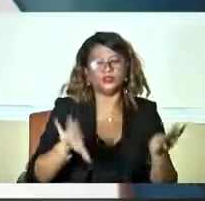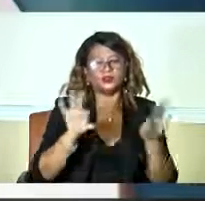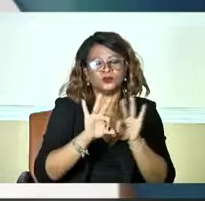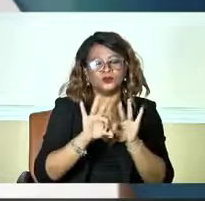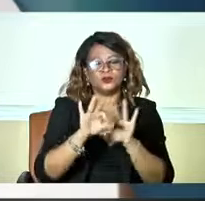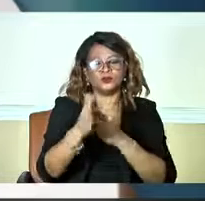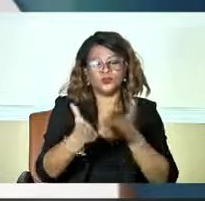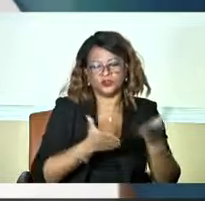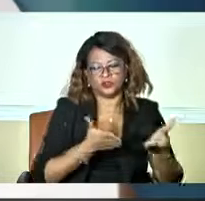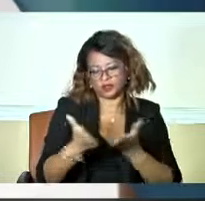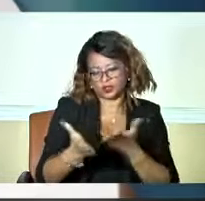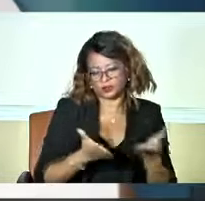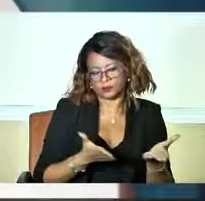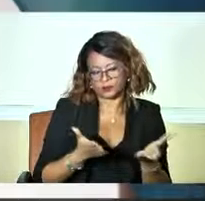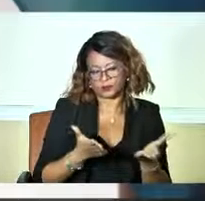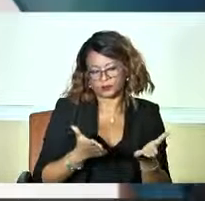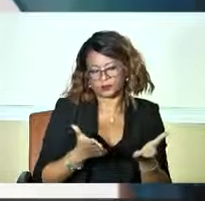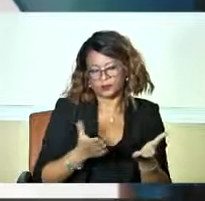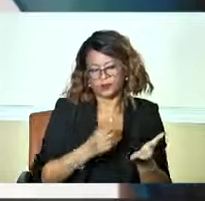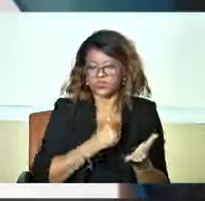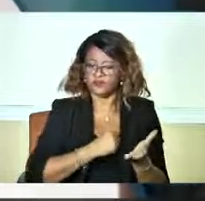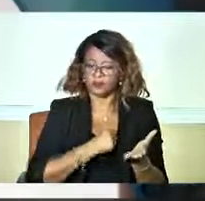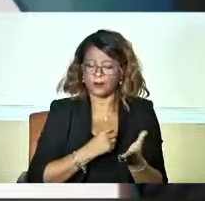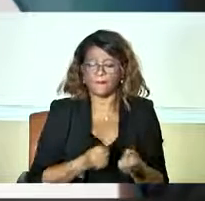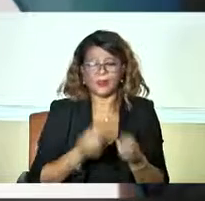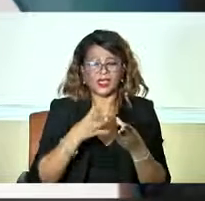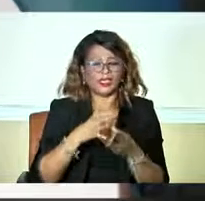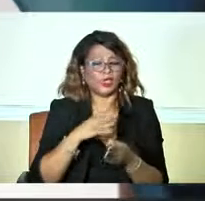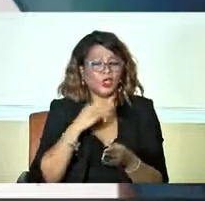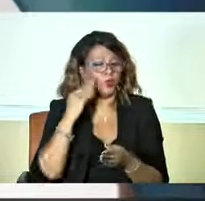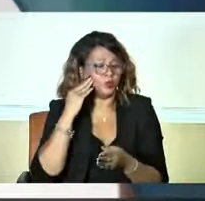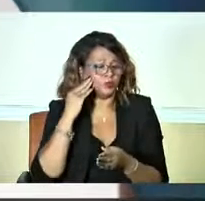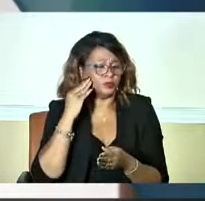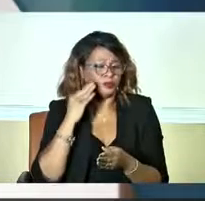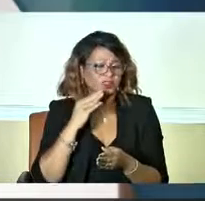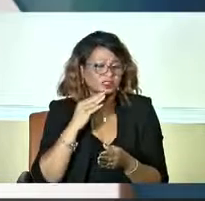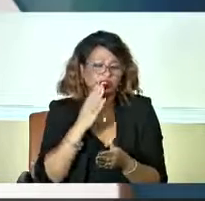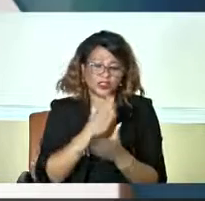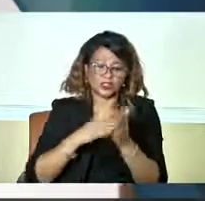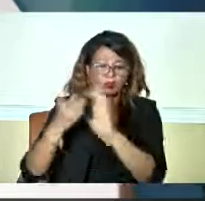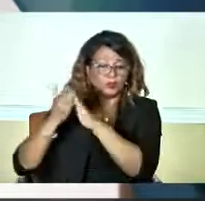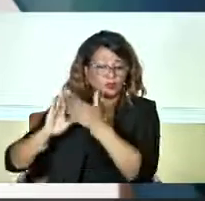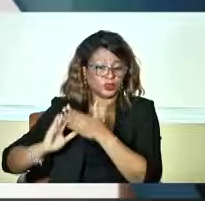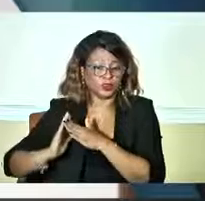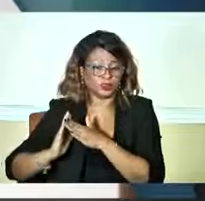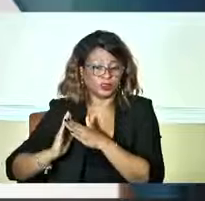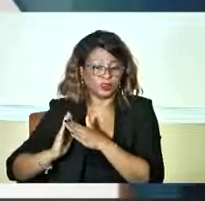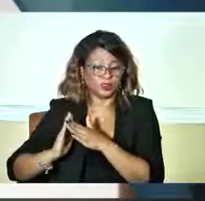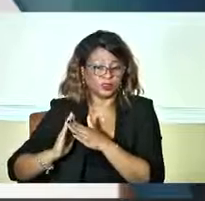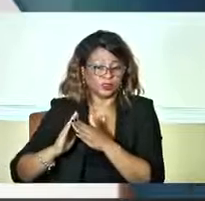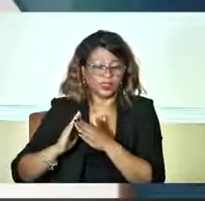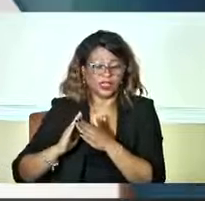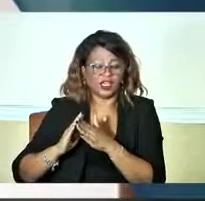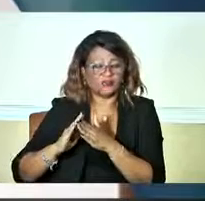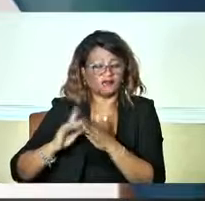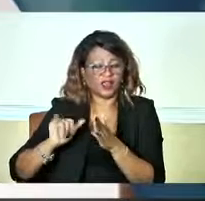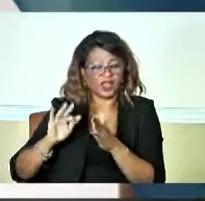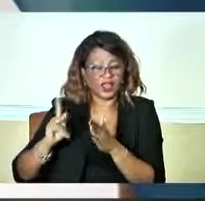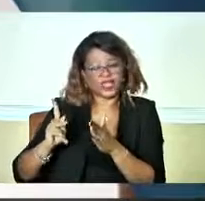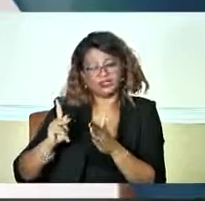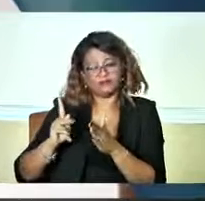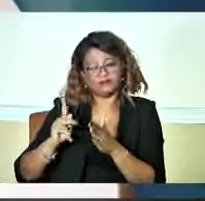online services. Unfortunately, many households in certain communities lack access to the internet